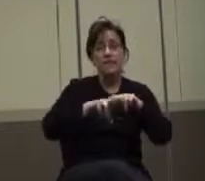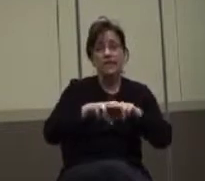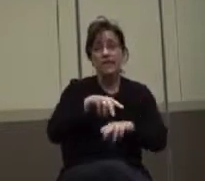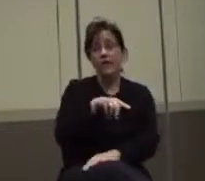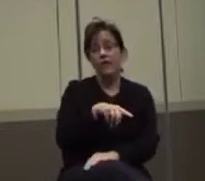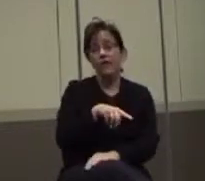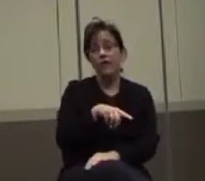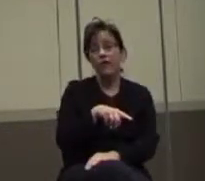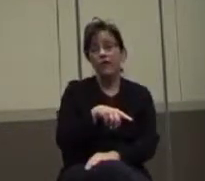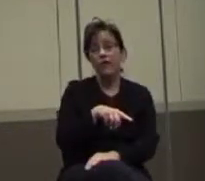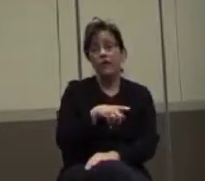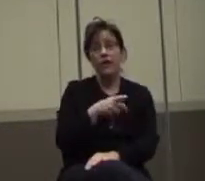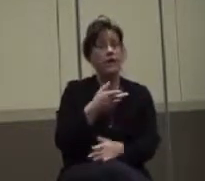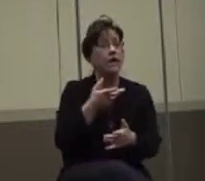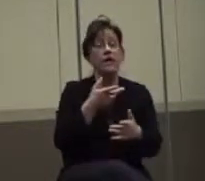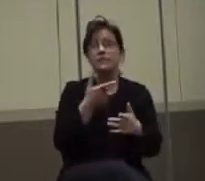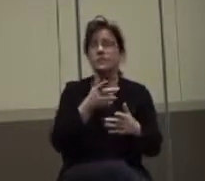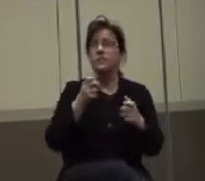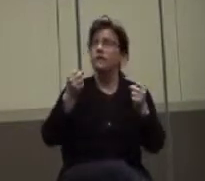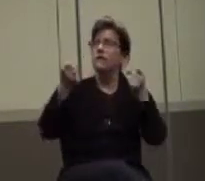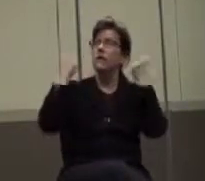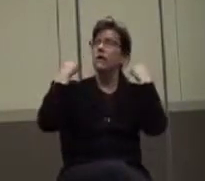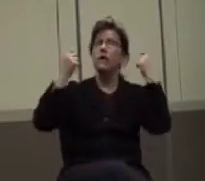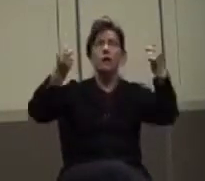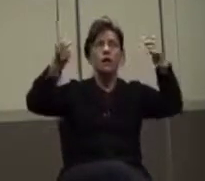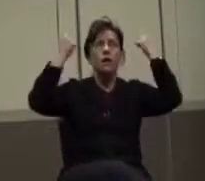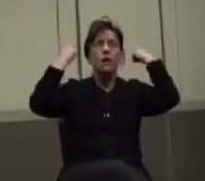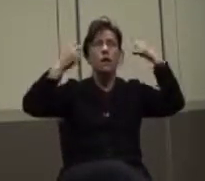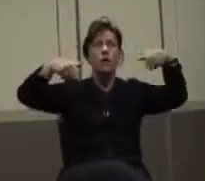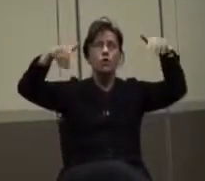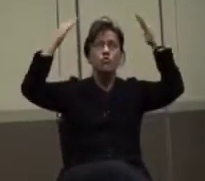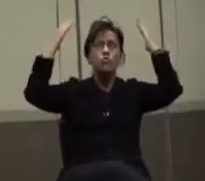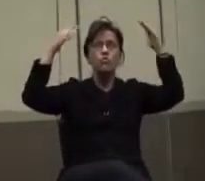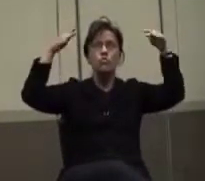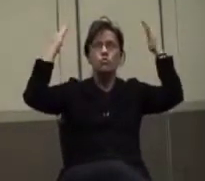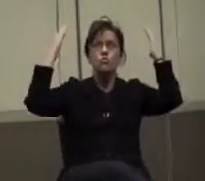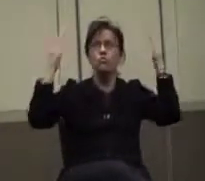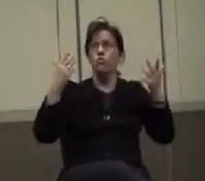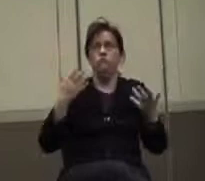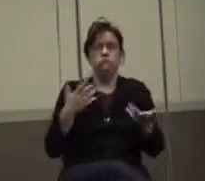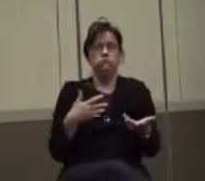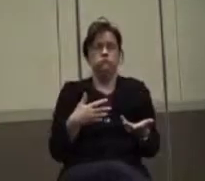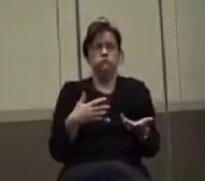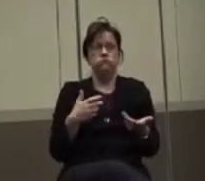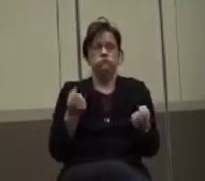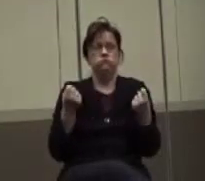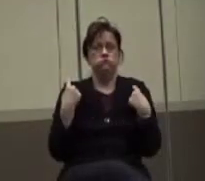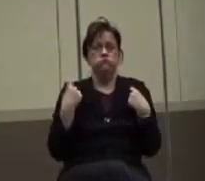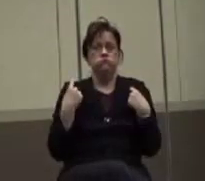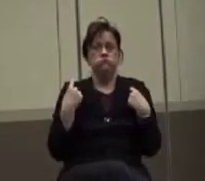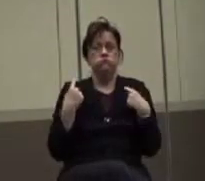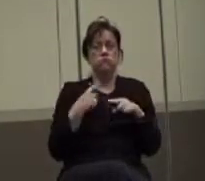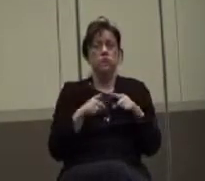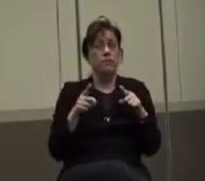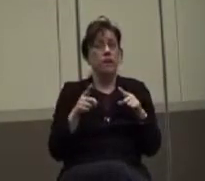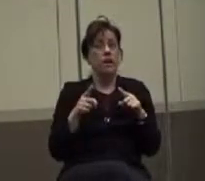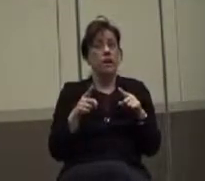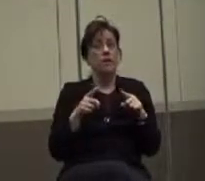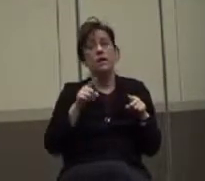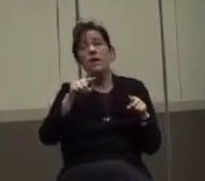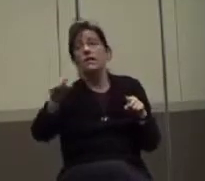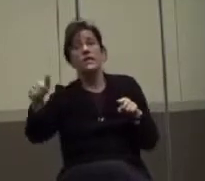is going way over their head. That doesn't make any sense, but it does to the other kids in the